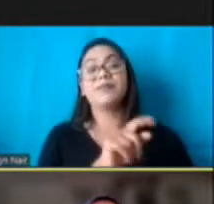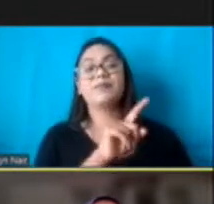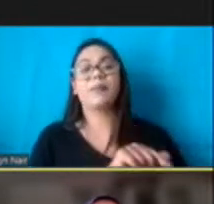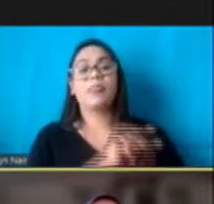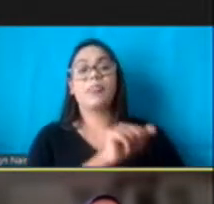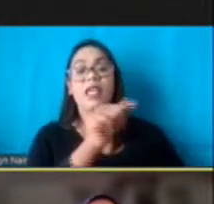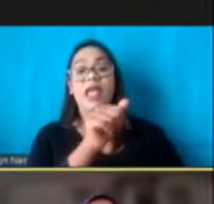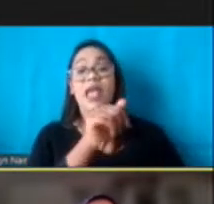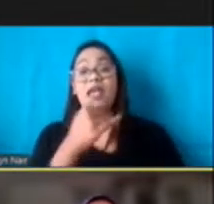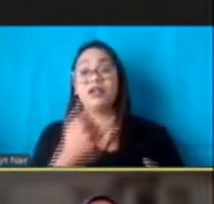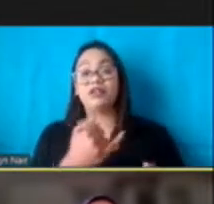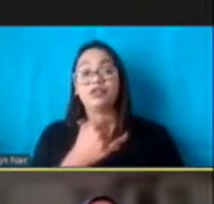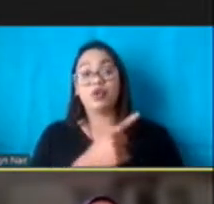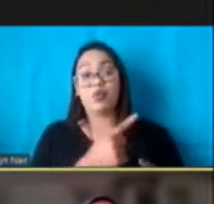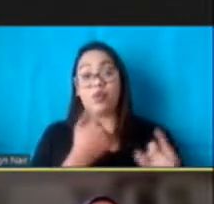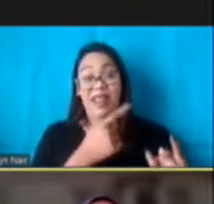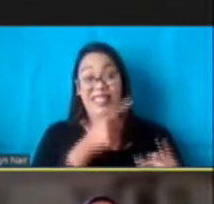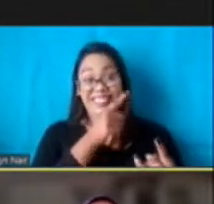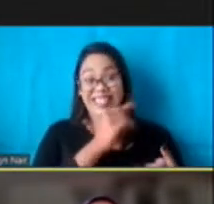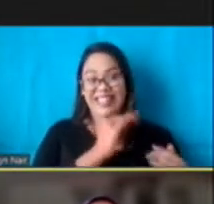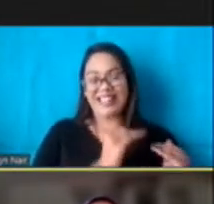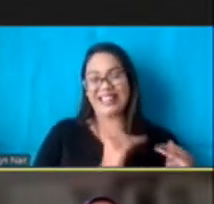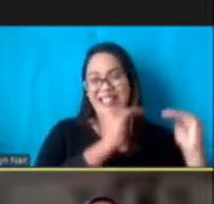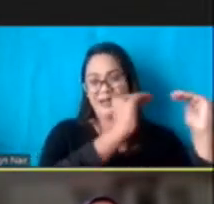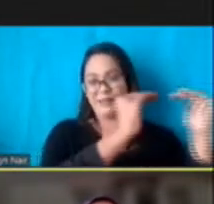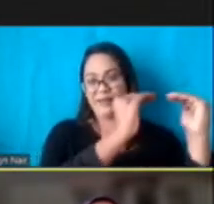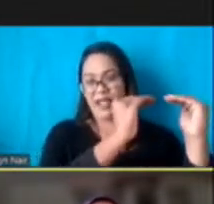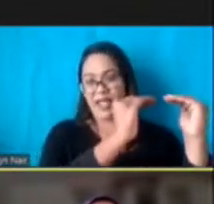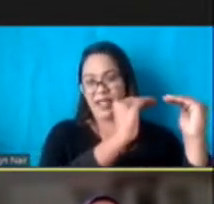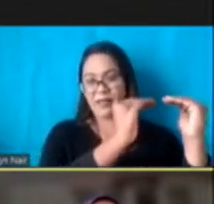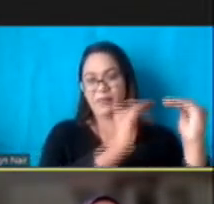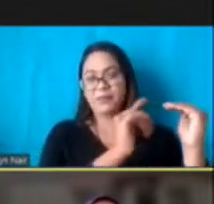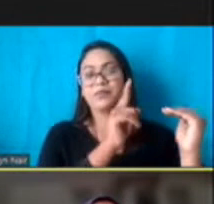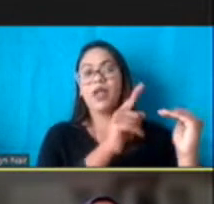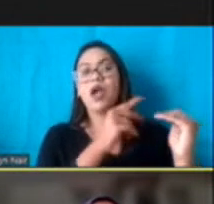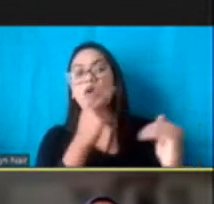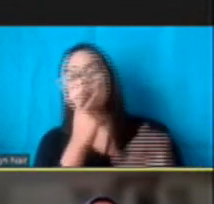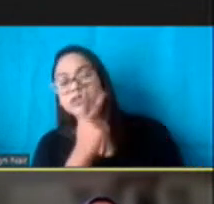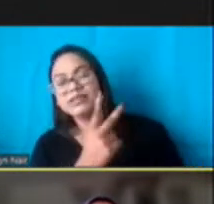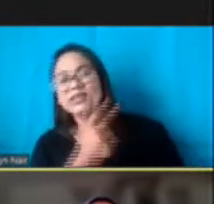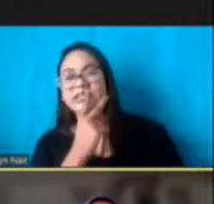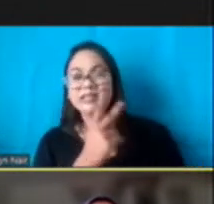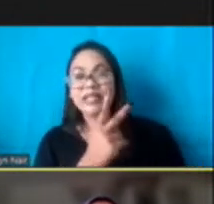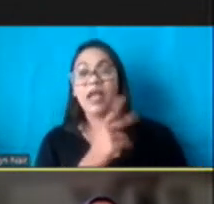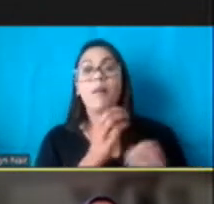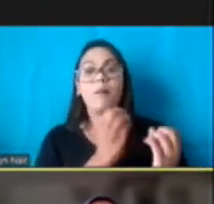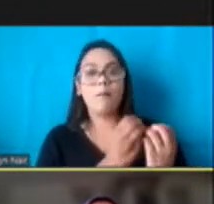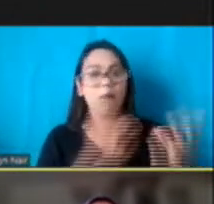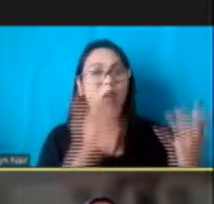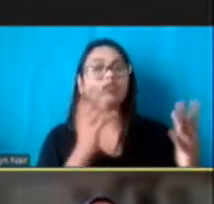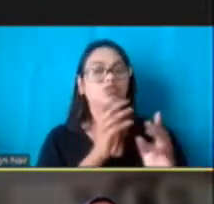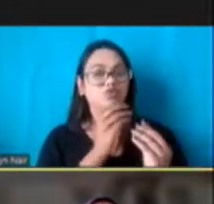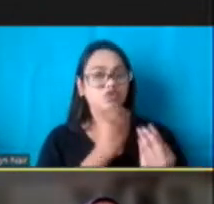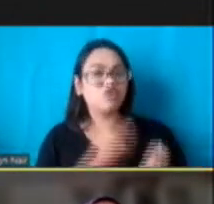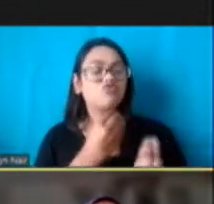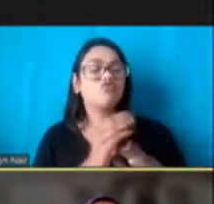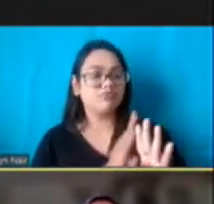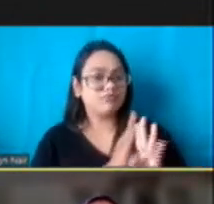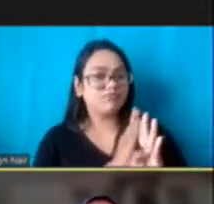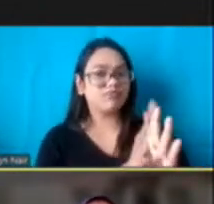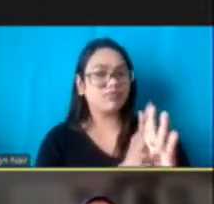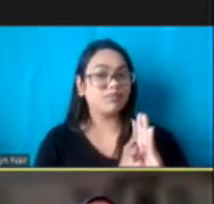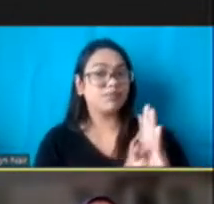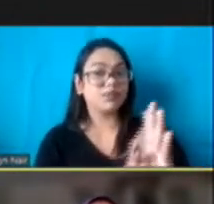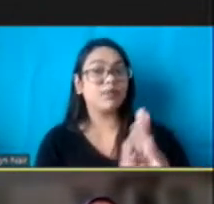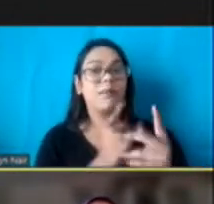in the most recent week, week 49. So there was a tendency towards more admissions amongst children, but that has shifted over the